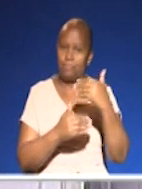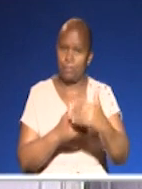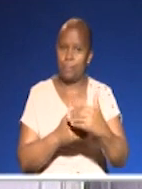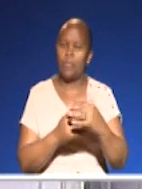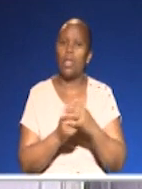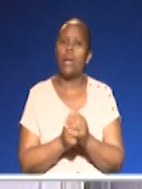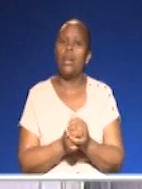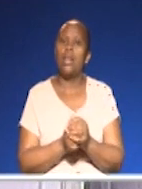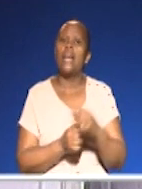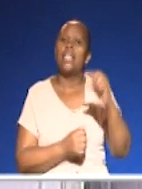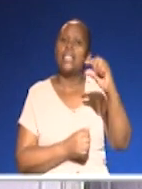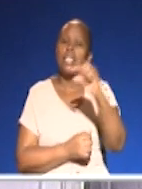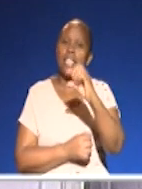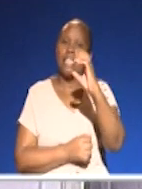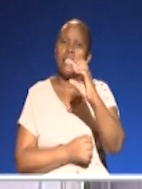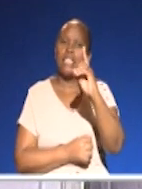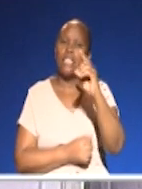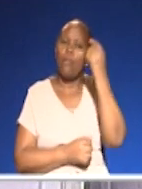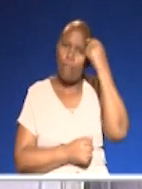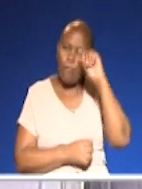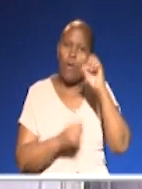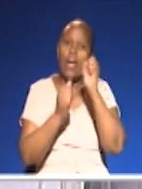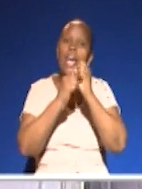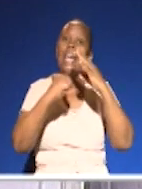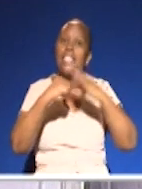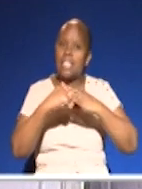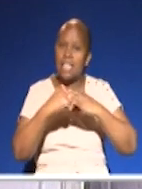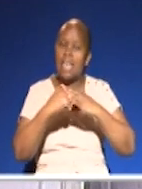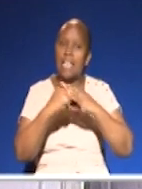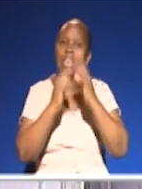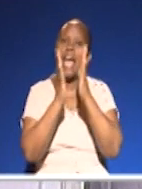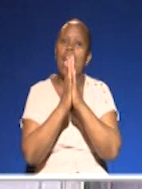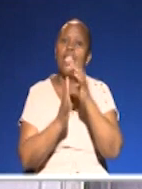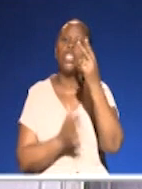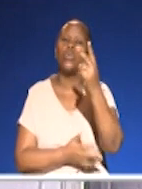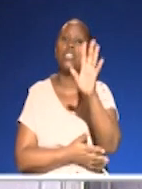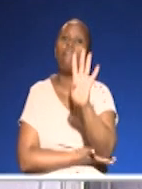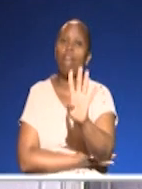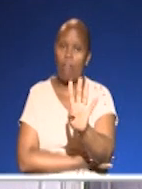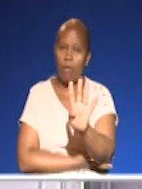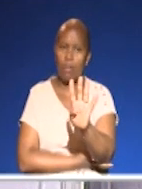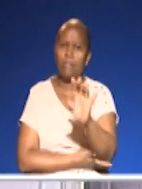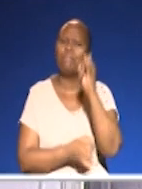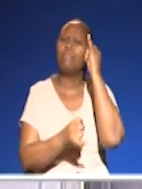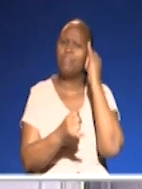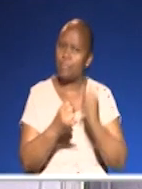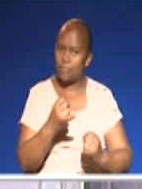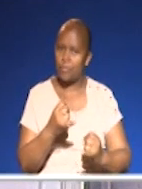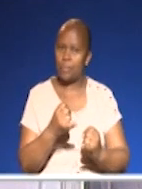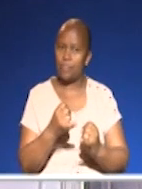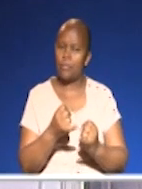be the GCD for 18 and 24. And the last one will